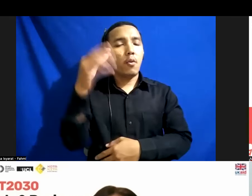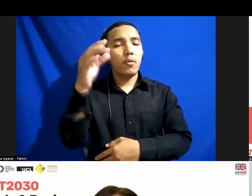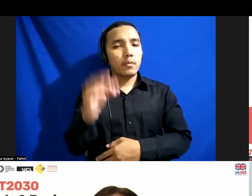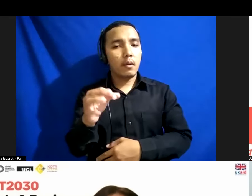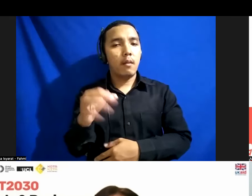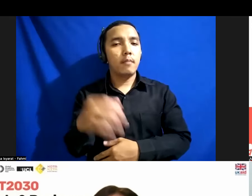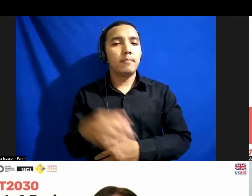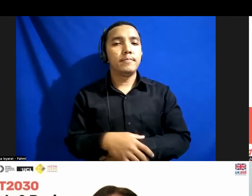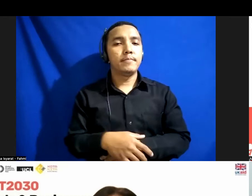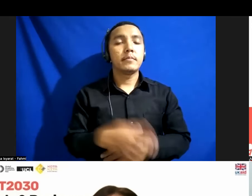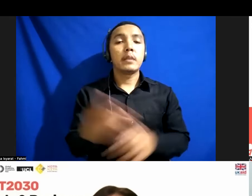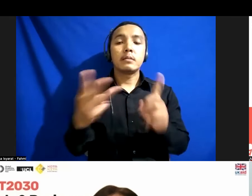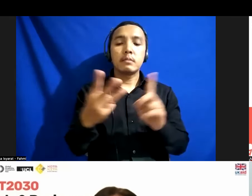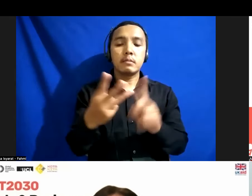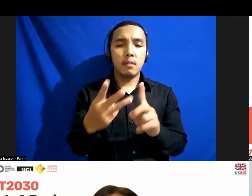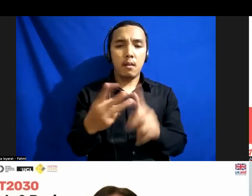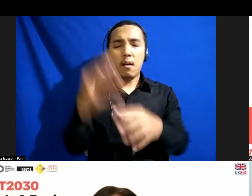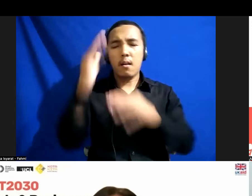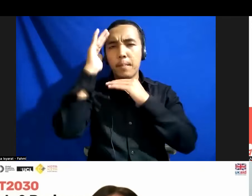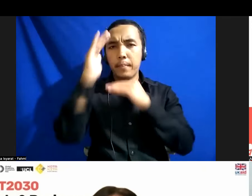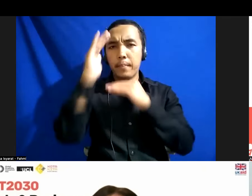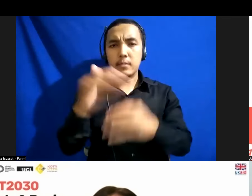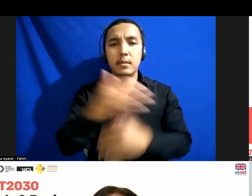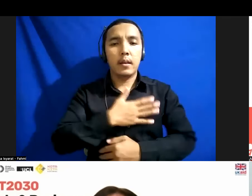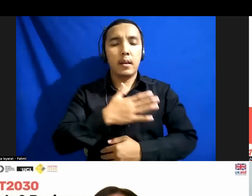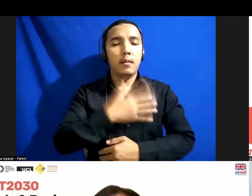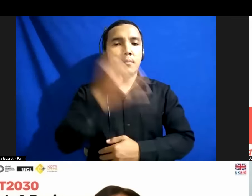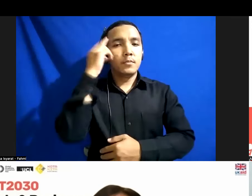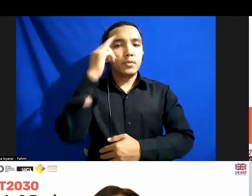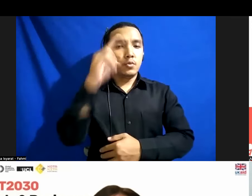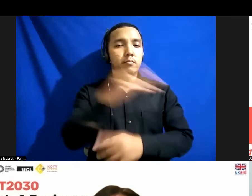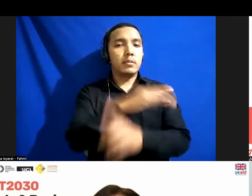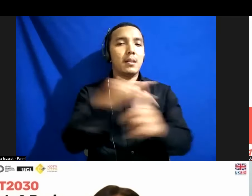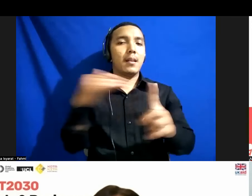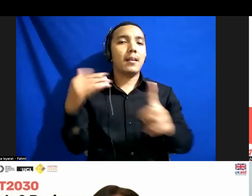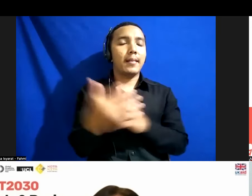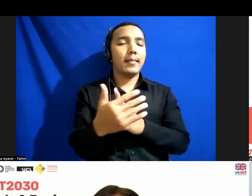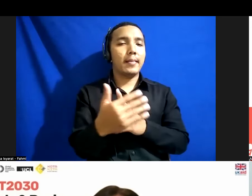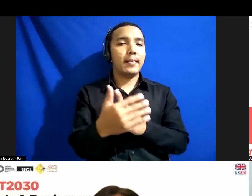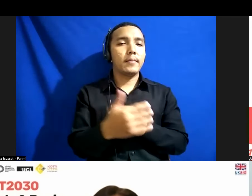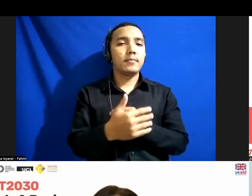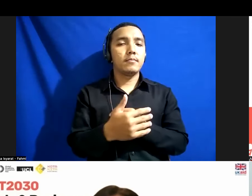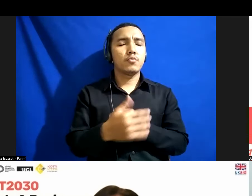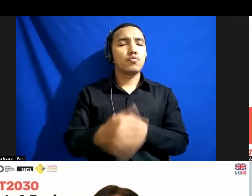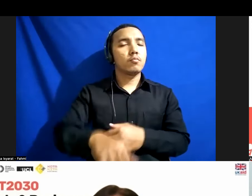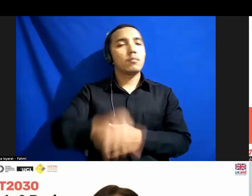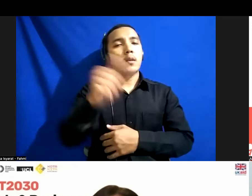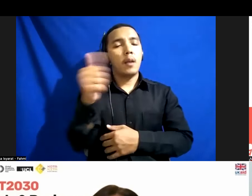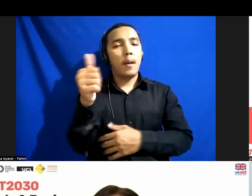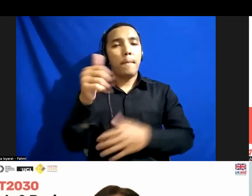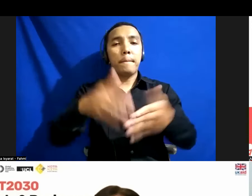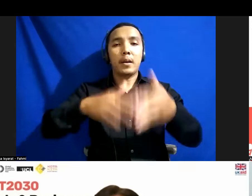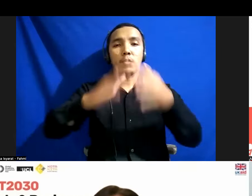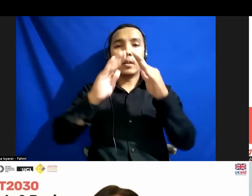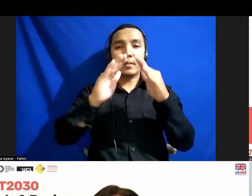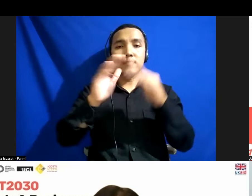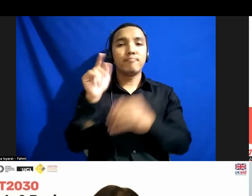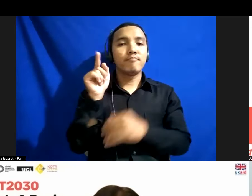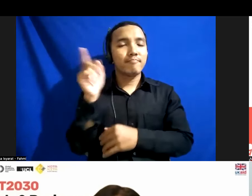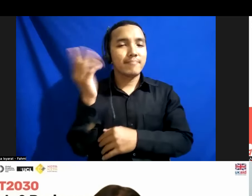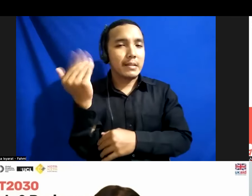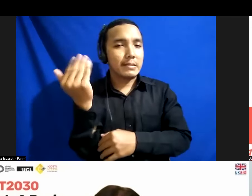Kita. And I also hope that for the residents in Pelabuhan to utilize the